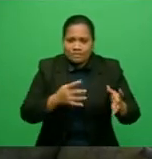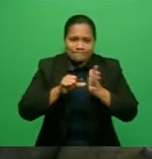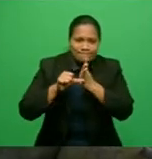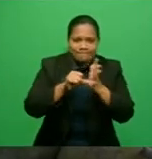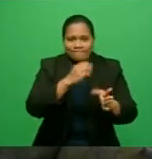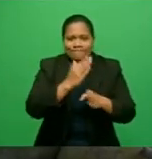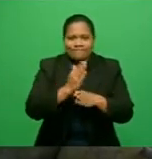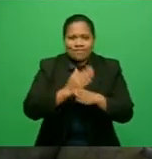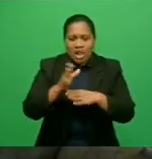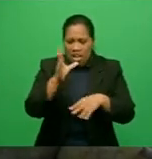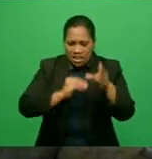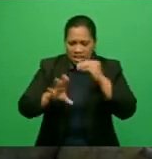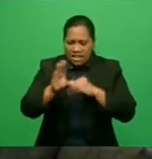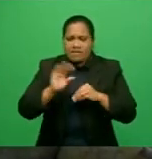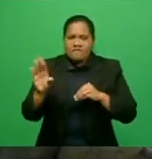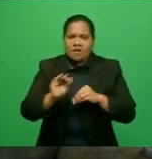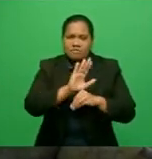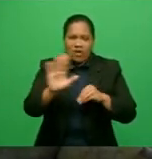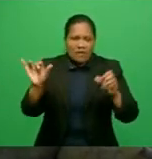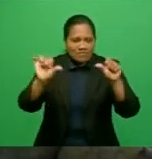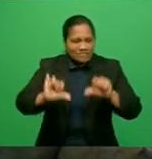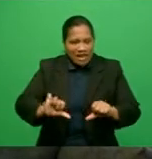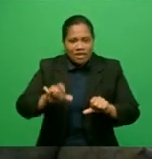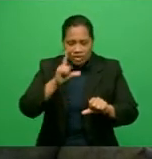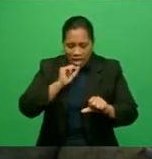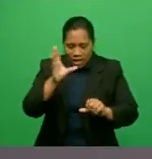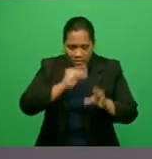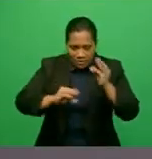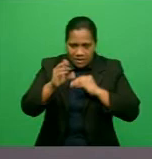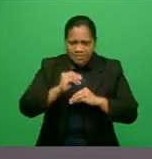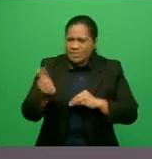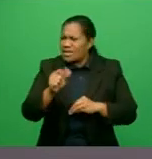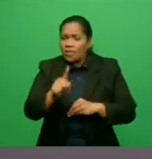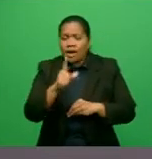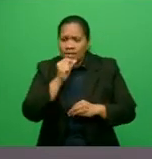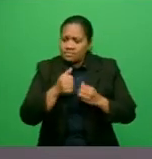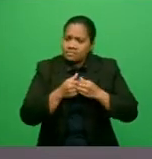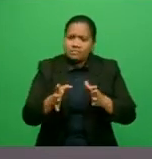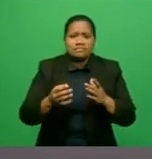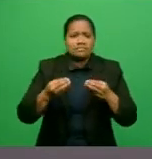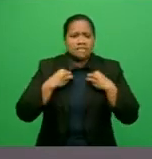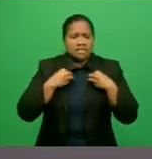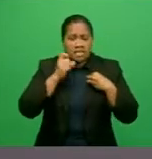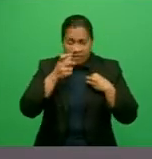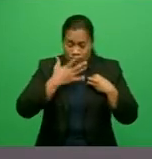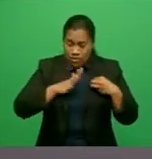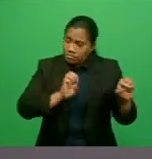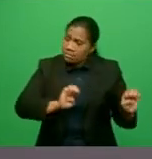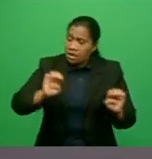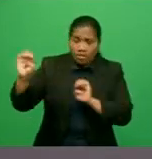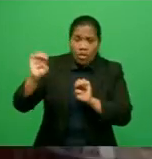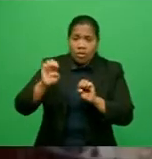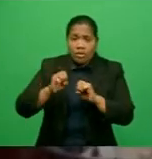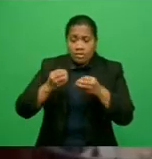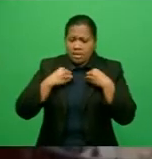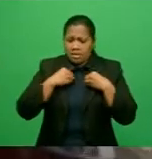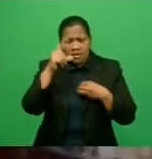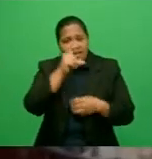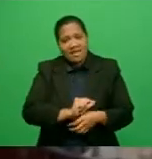from failure. Anybody can start a business if they want. If they want to export business, they can.